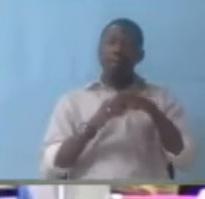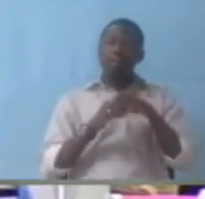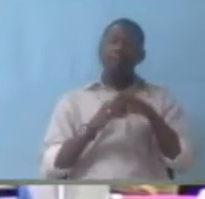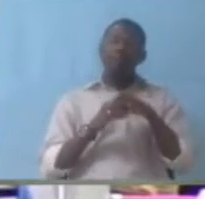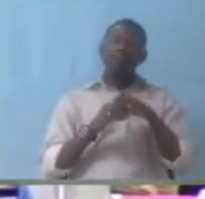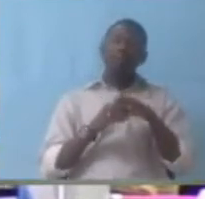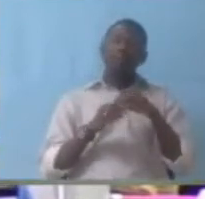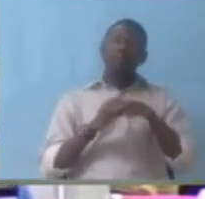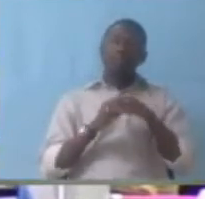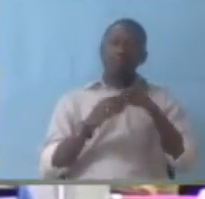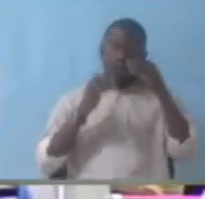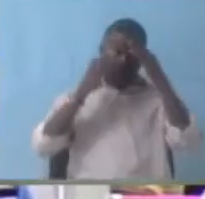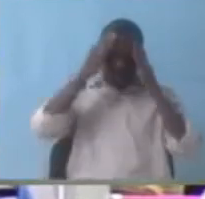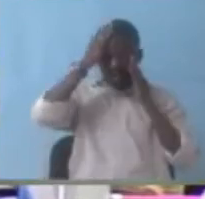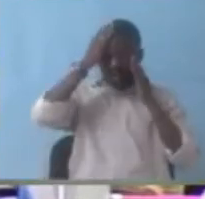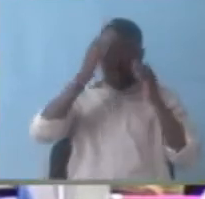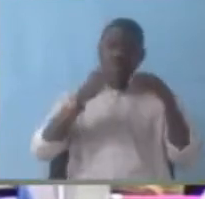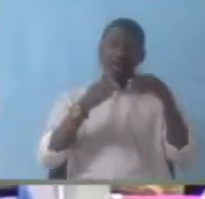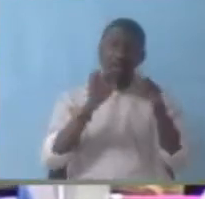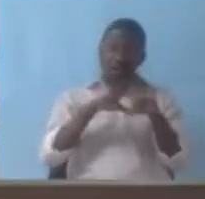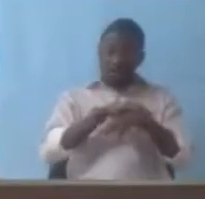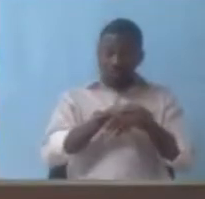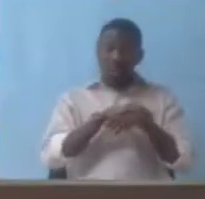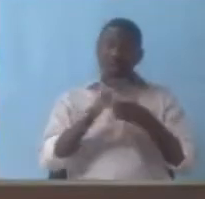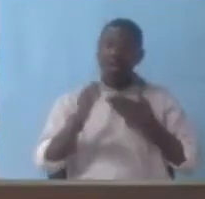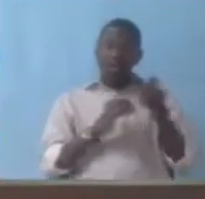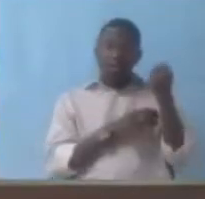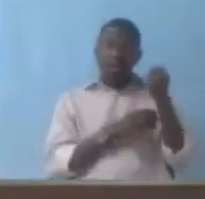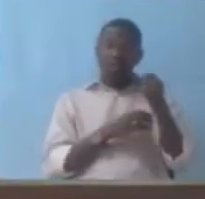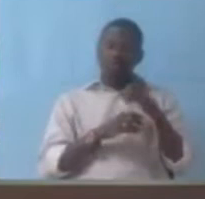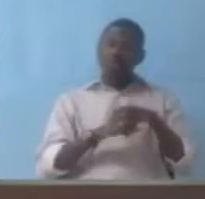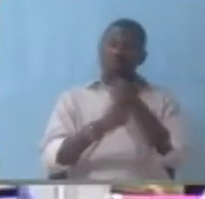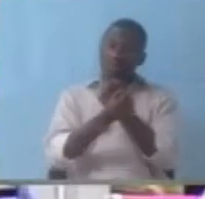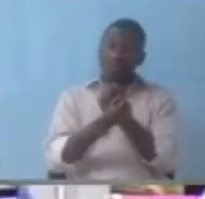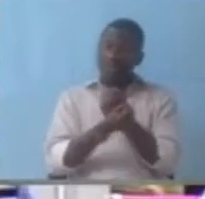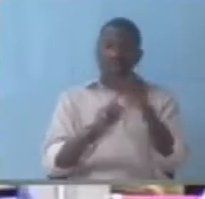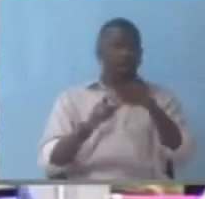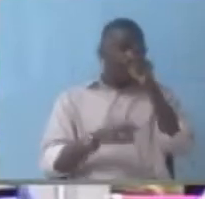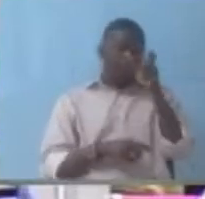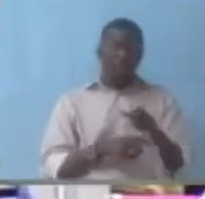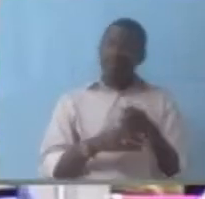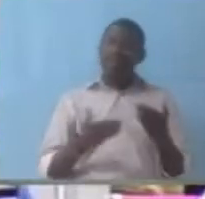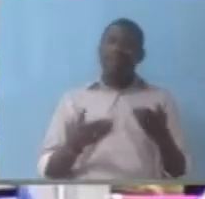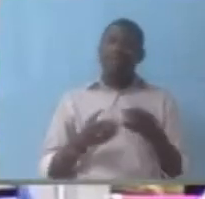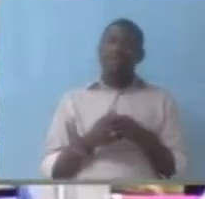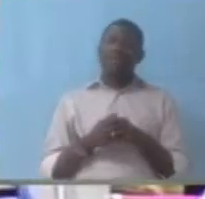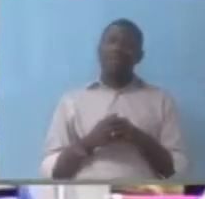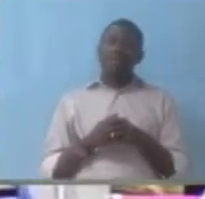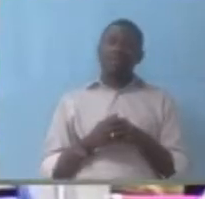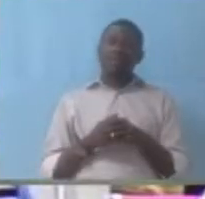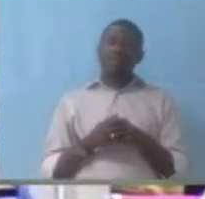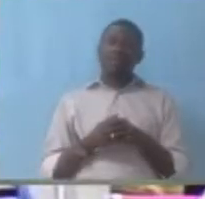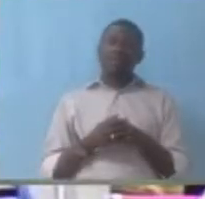forces. Betata council le bulu ani mol mi alan ko be tanko bundado. And that because the decree overrided